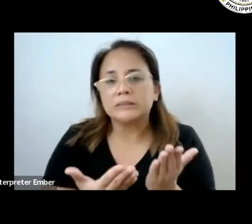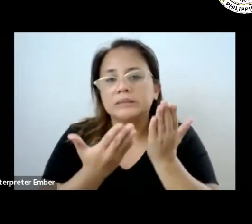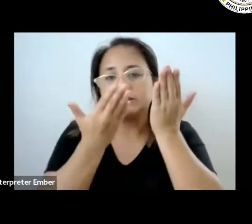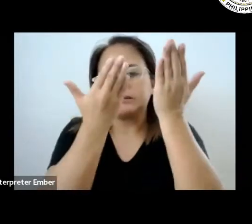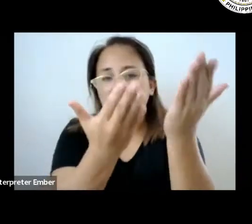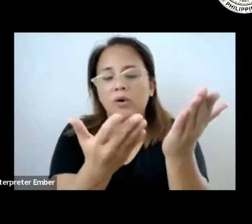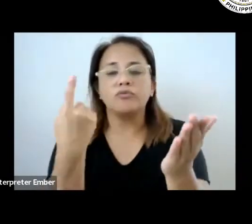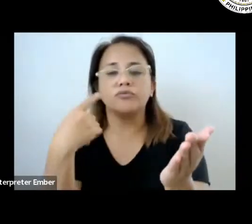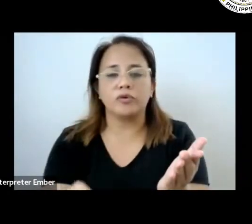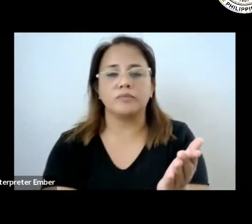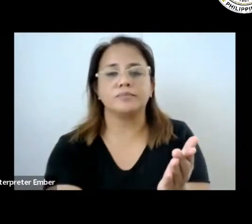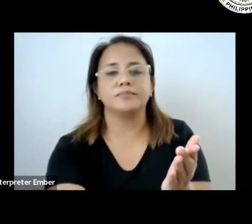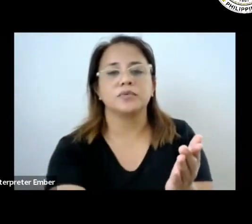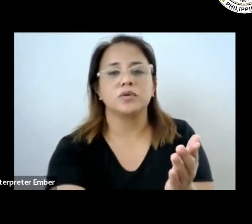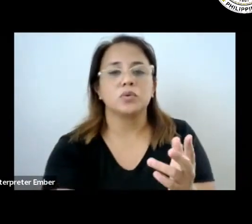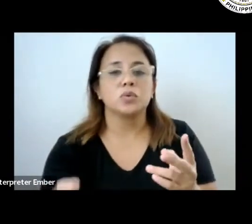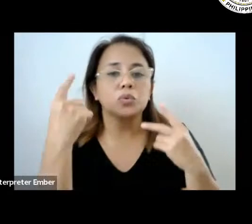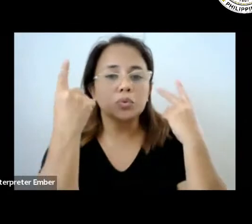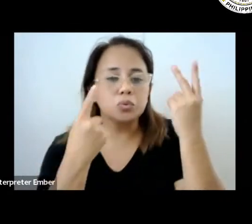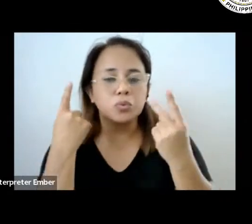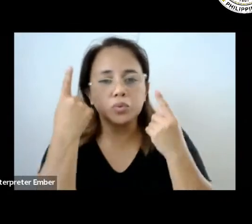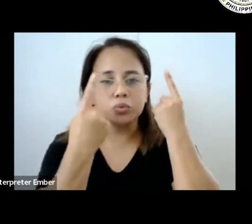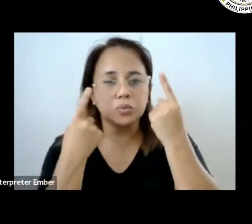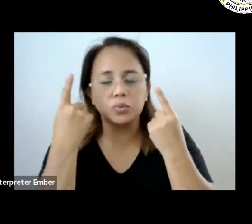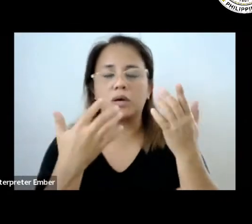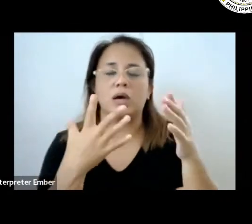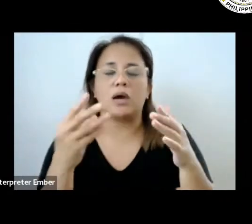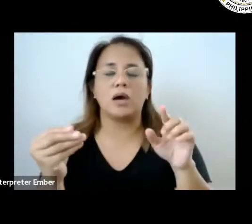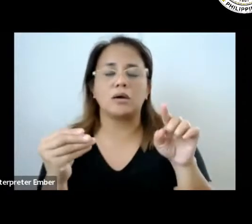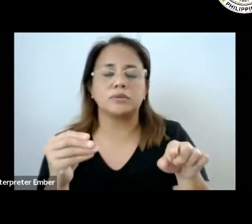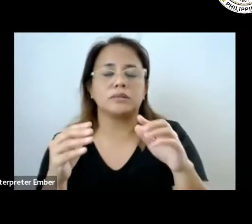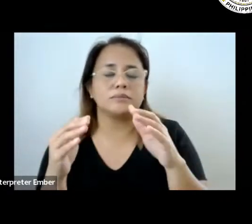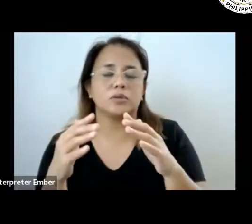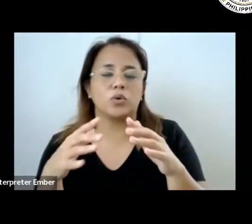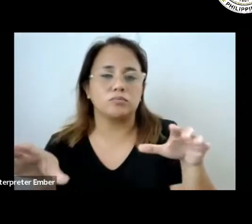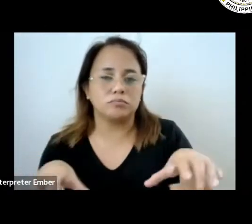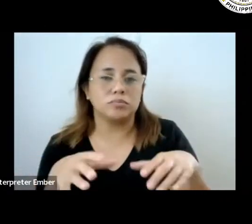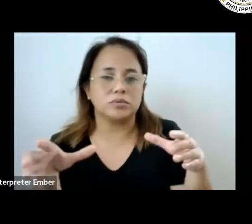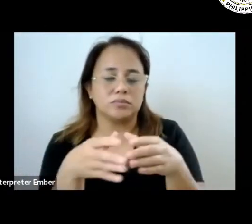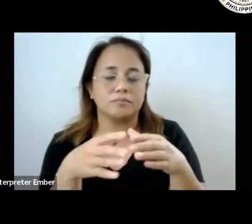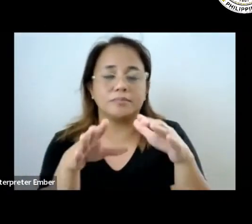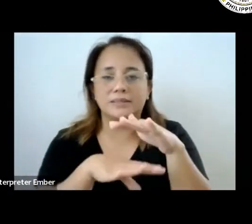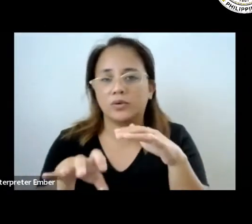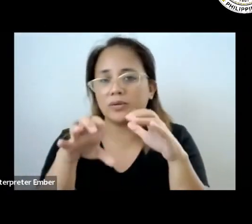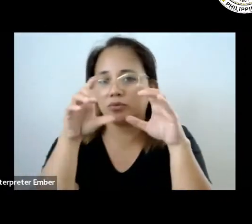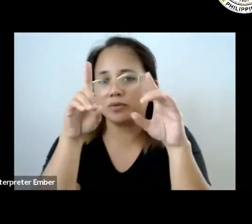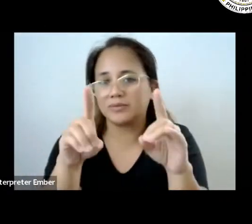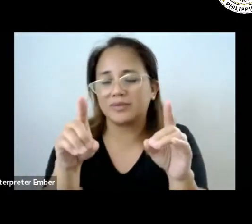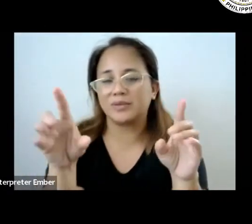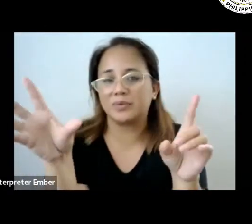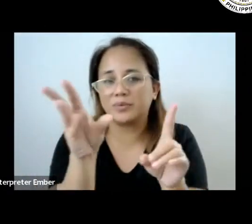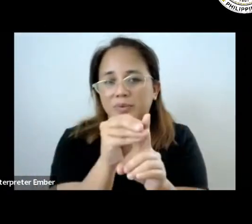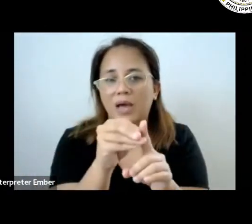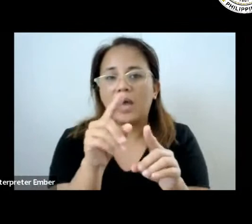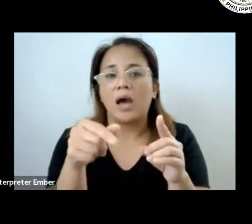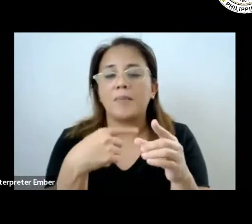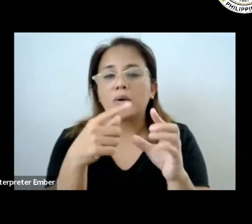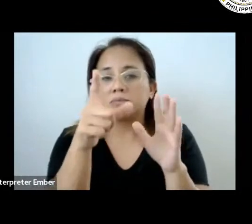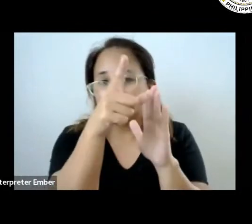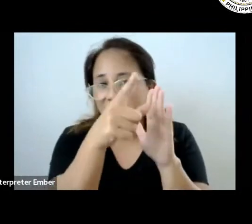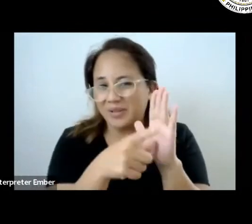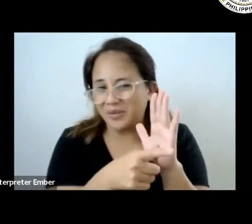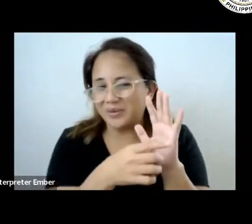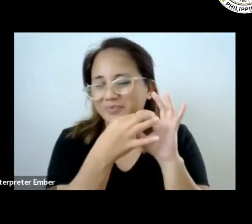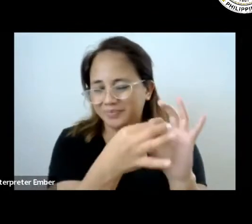for consideration by the House Committee on Basic Education and Culture in its legislative efforts.